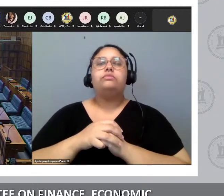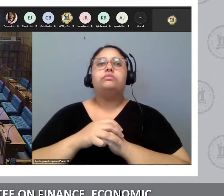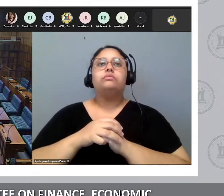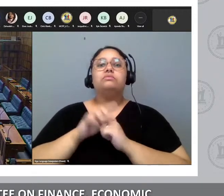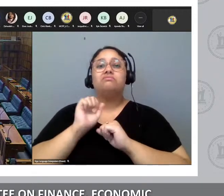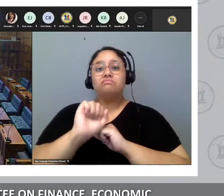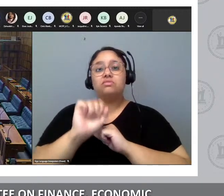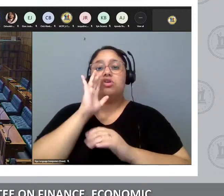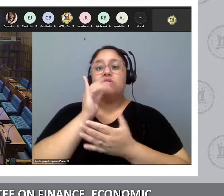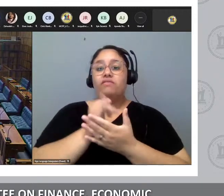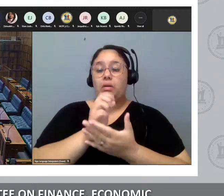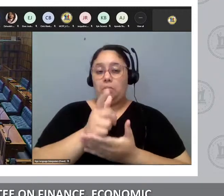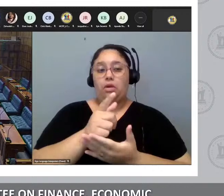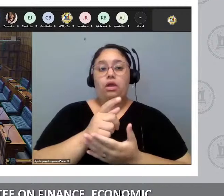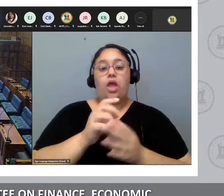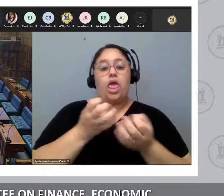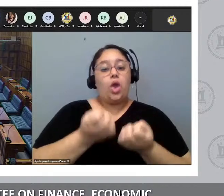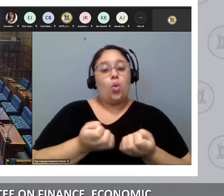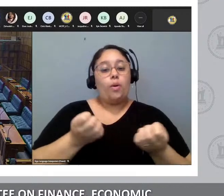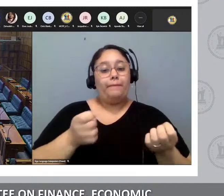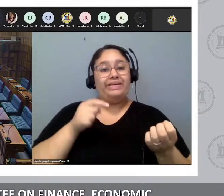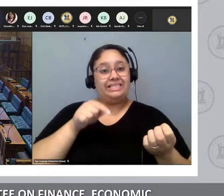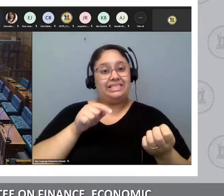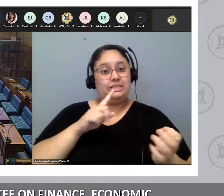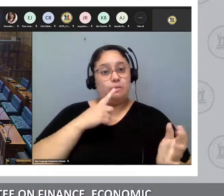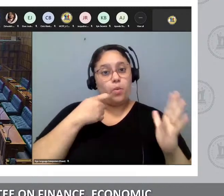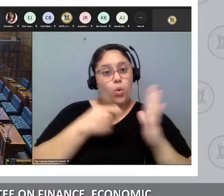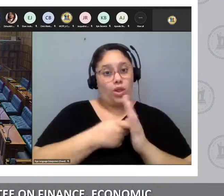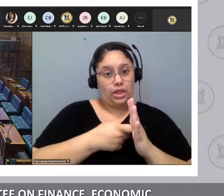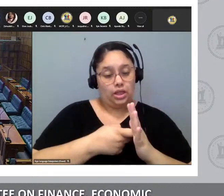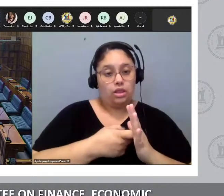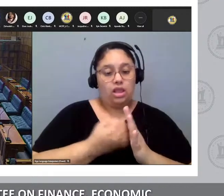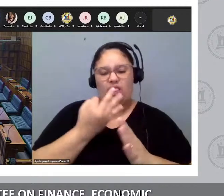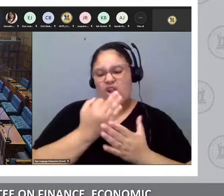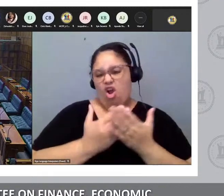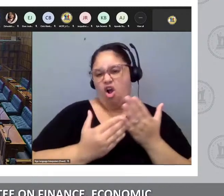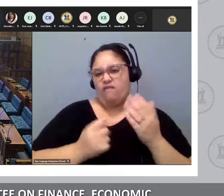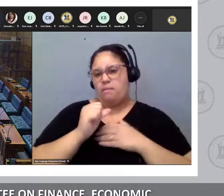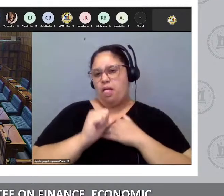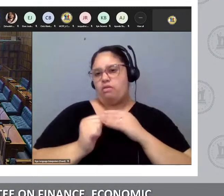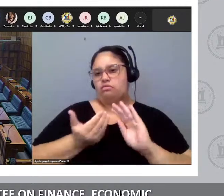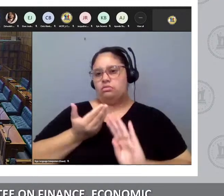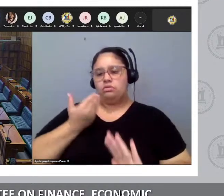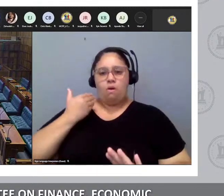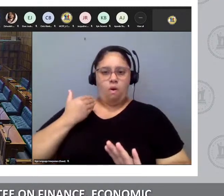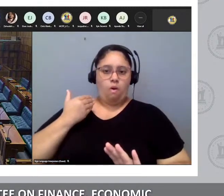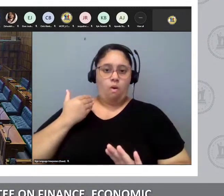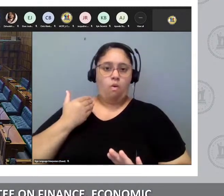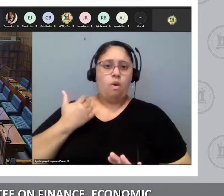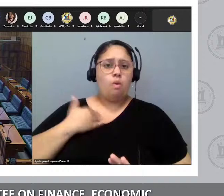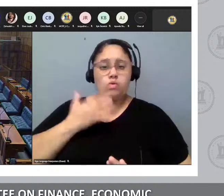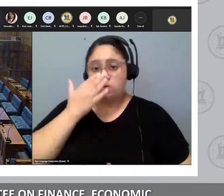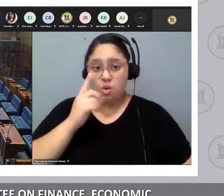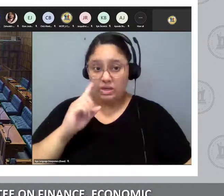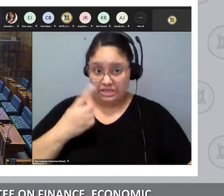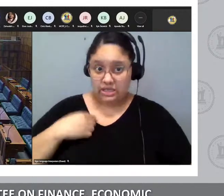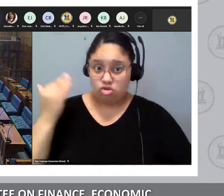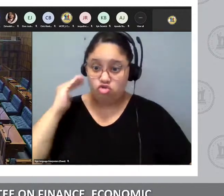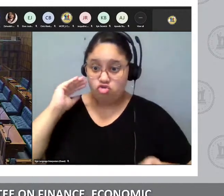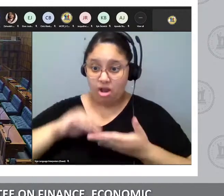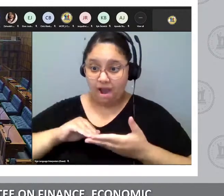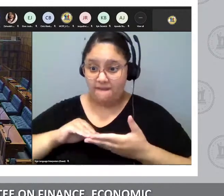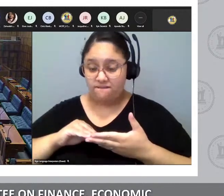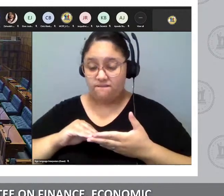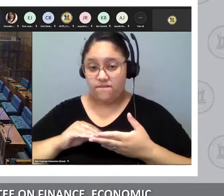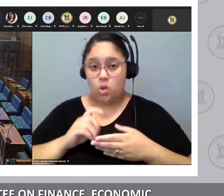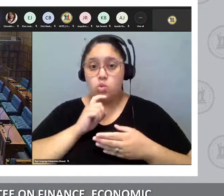equipment purchased that we heard about three and a half months ago did arrive and that equipment has been put to